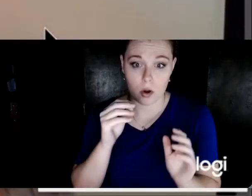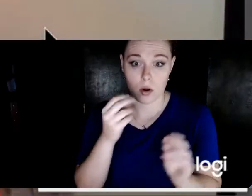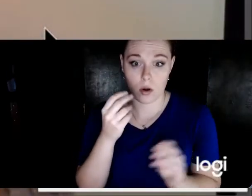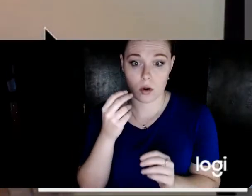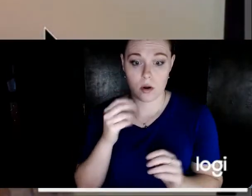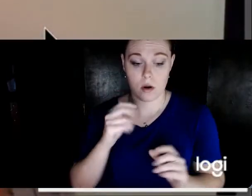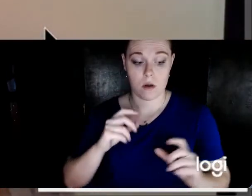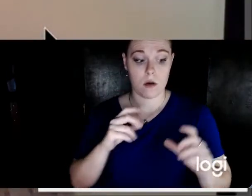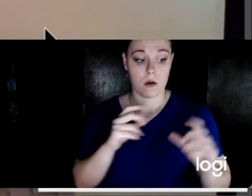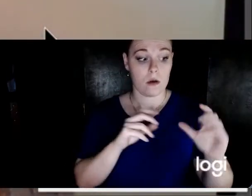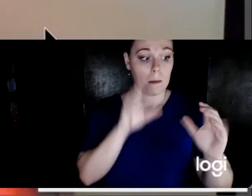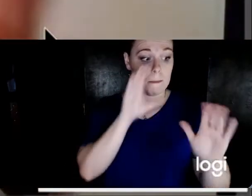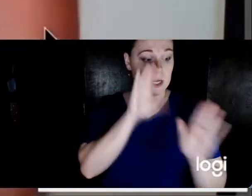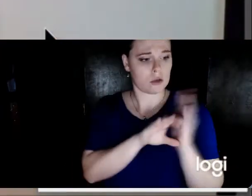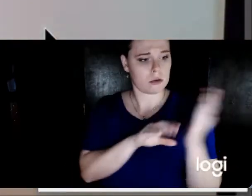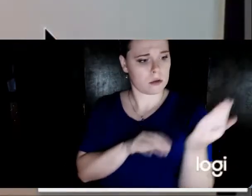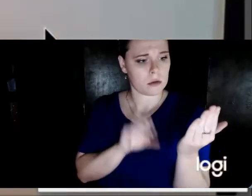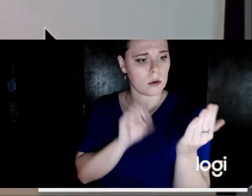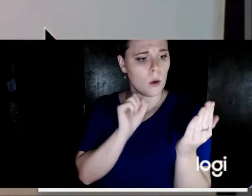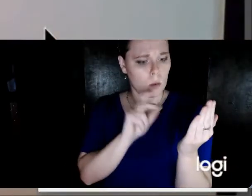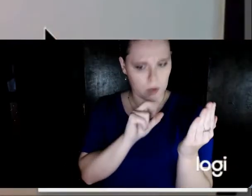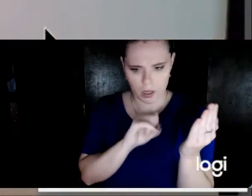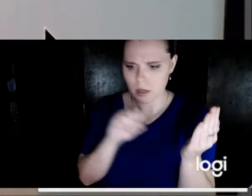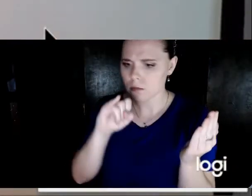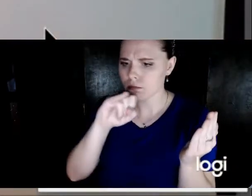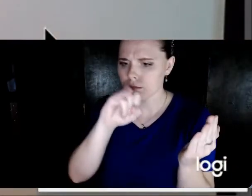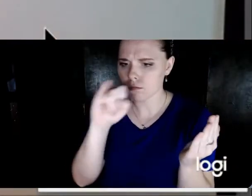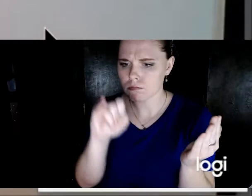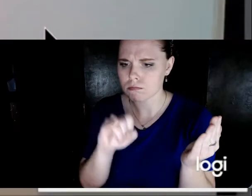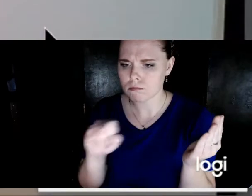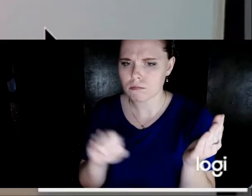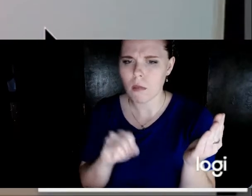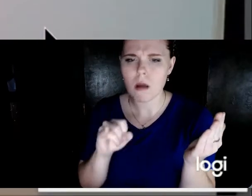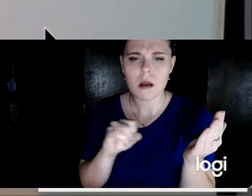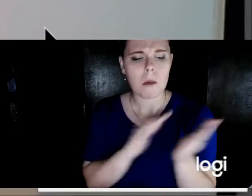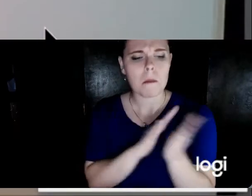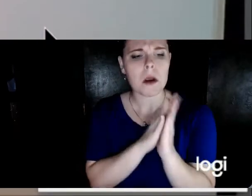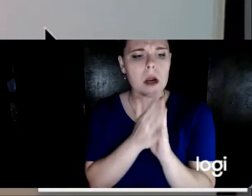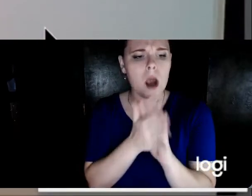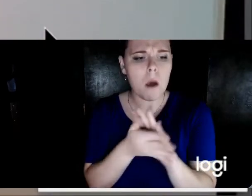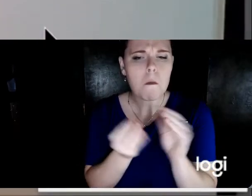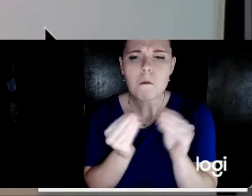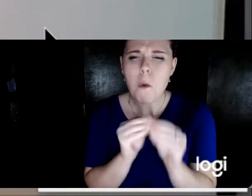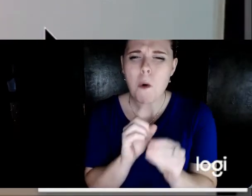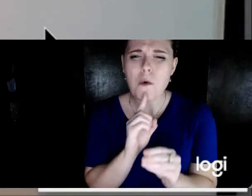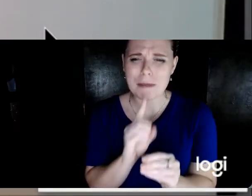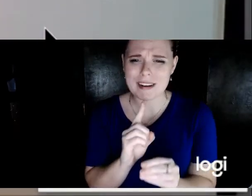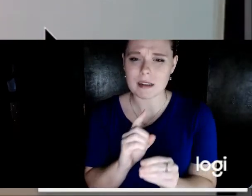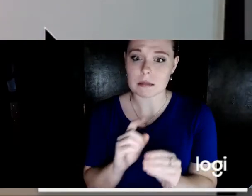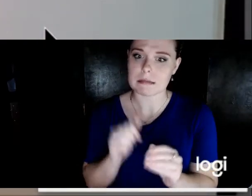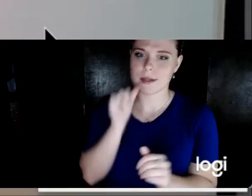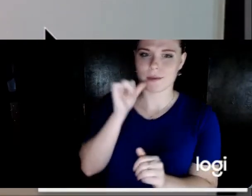I am filling in these petals, making them look just a little bit more realistic than